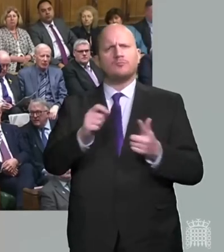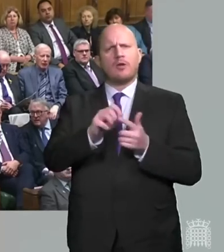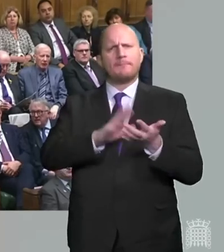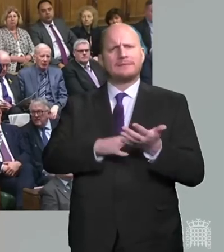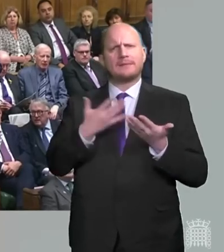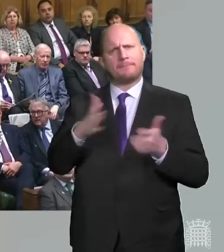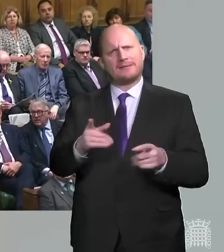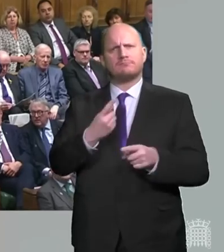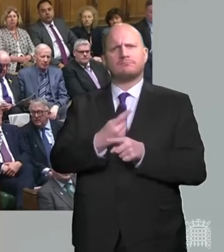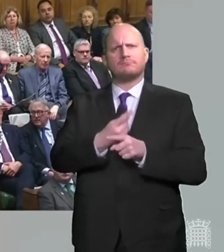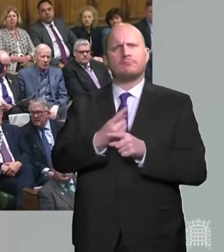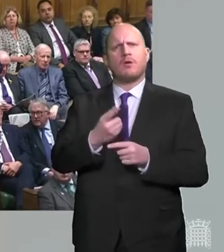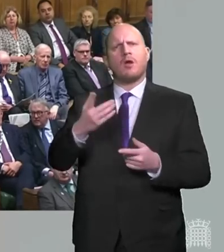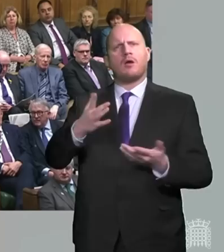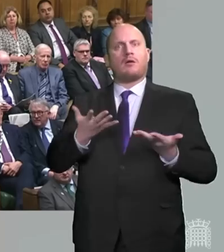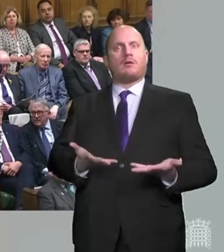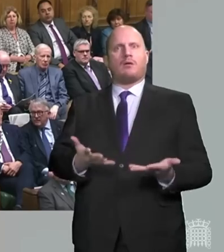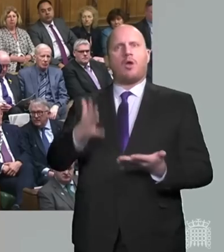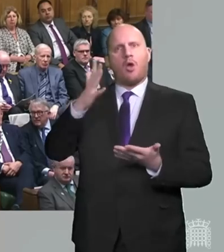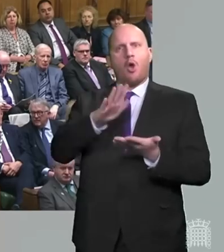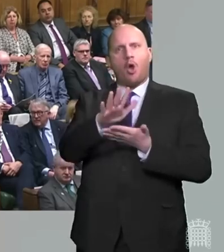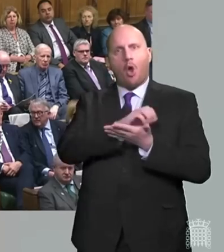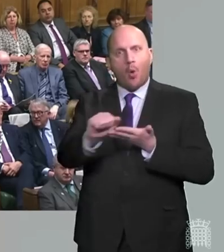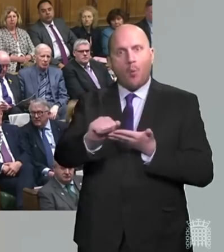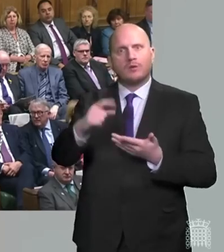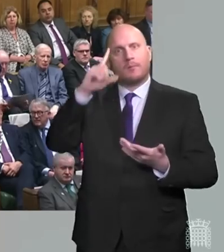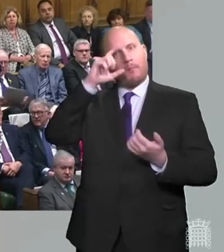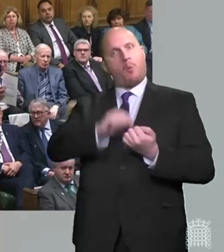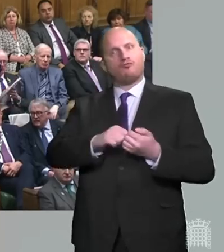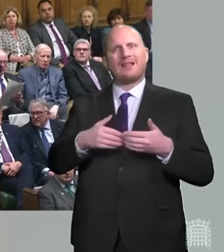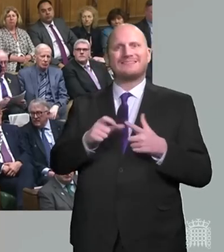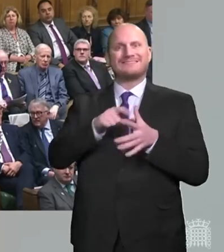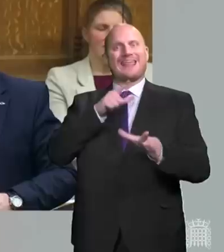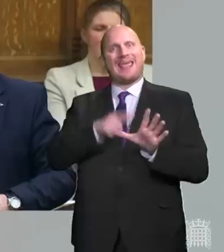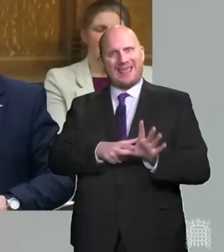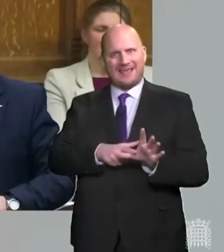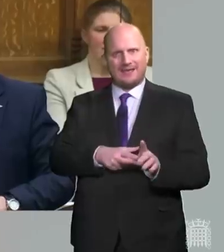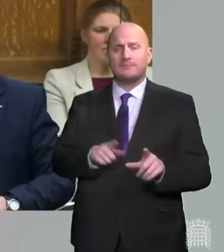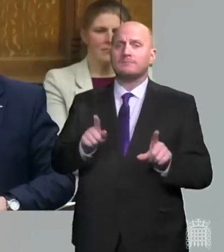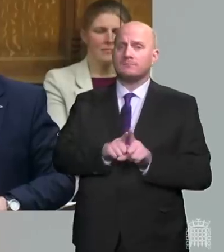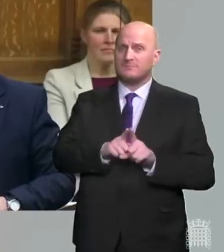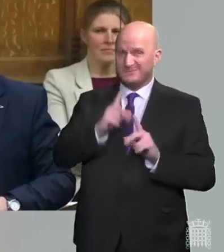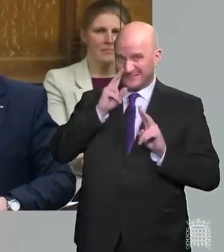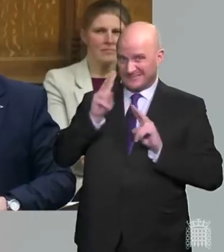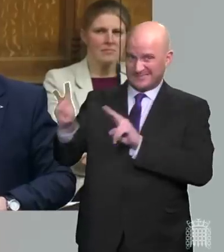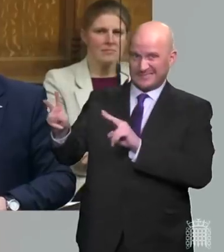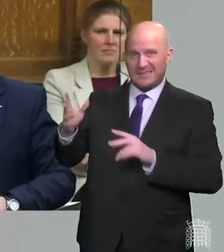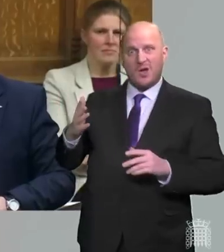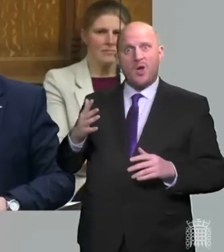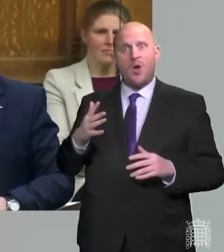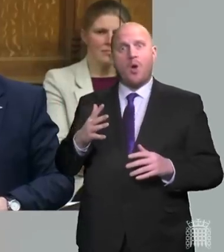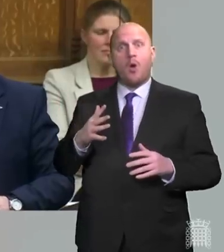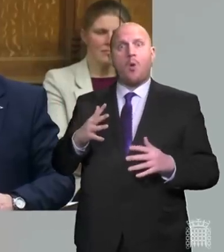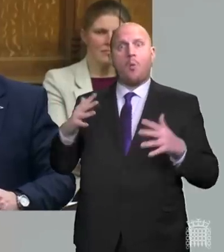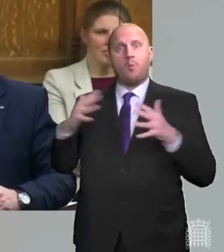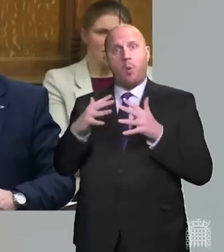Memorial Day? And as we think of the situation in Ukraine, we also extend our best wishes to President Zelensky on his birthday